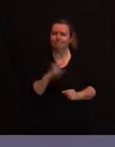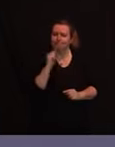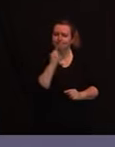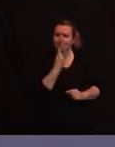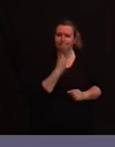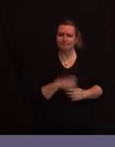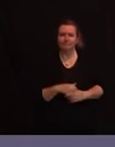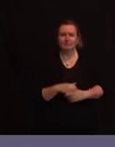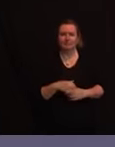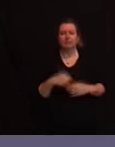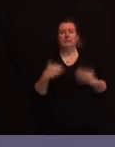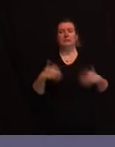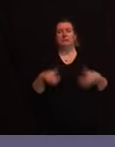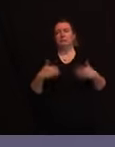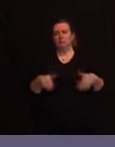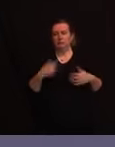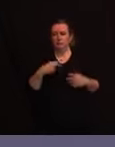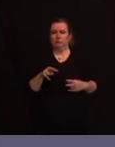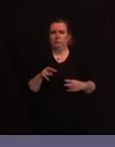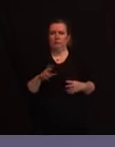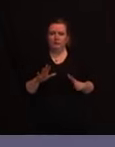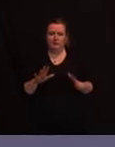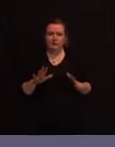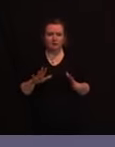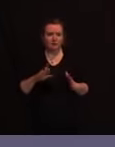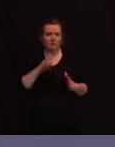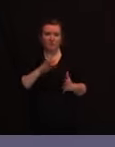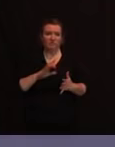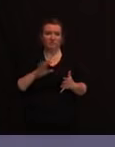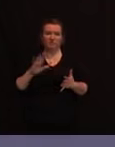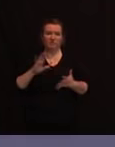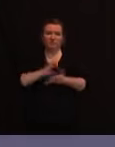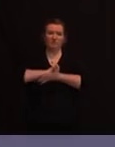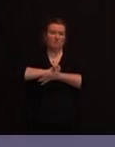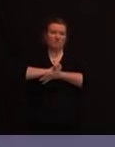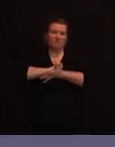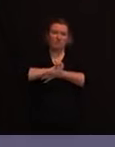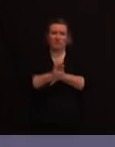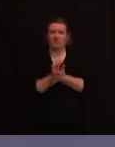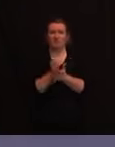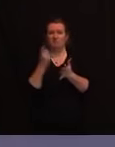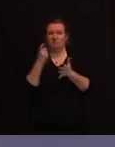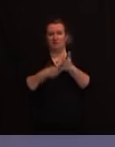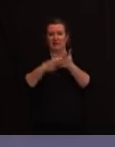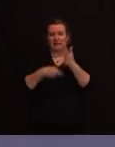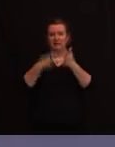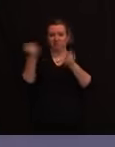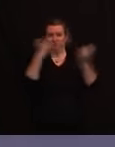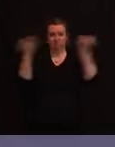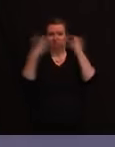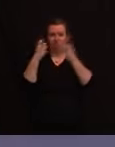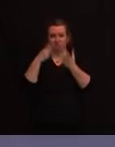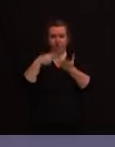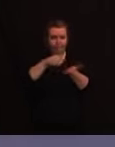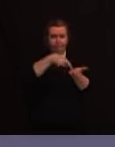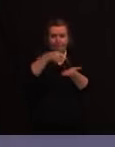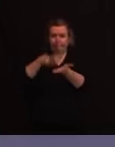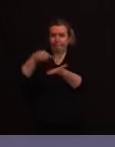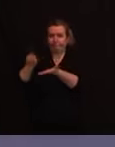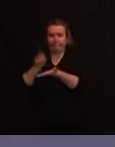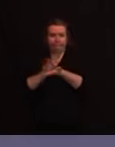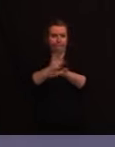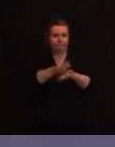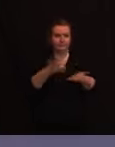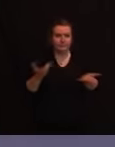We've been crushed with expenses that are skyrocketing as we deal on the front lines